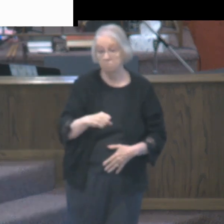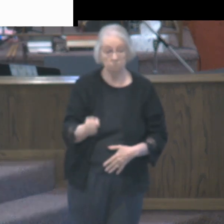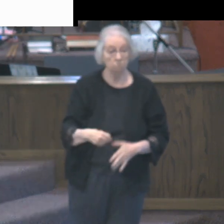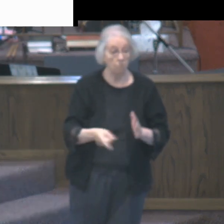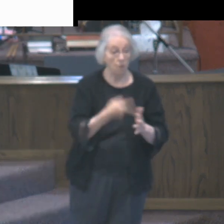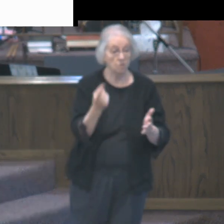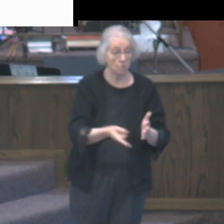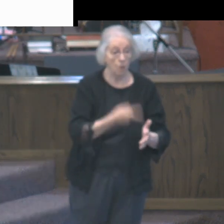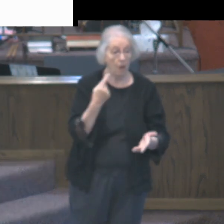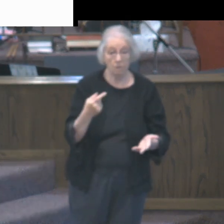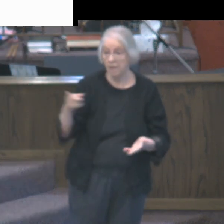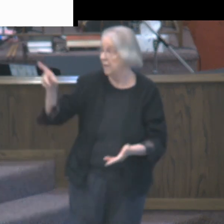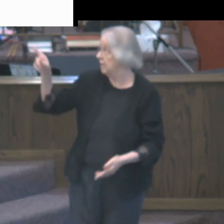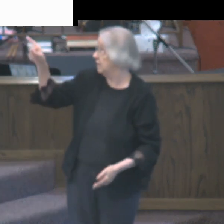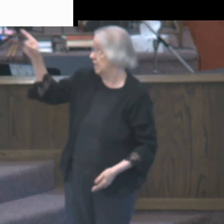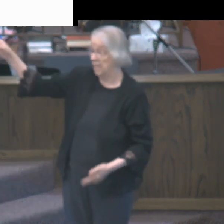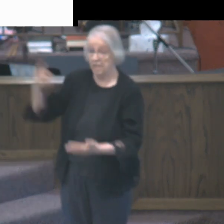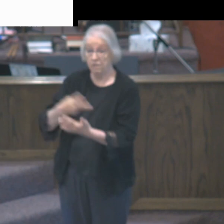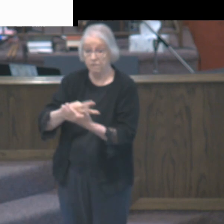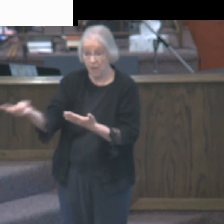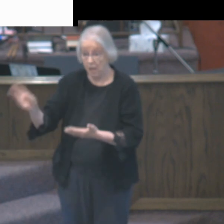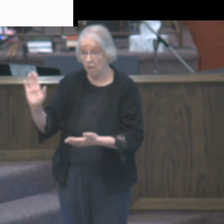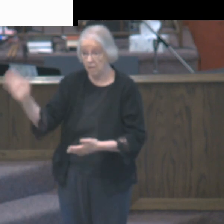I was one of the lucky ones.